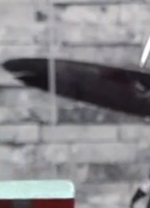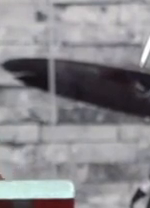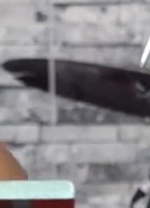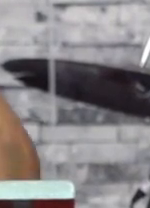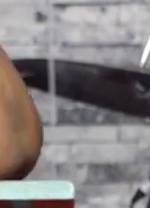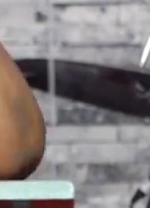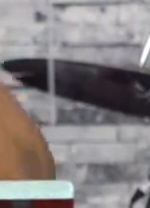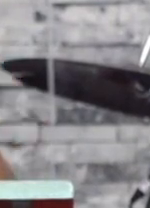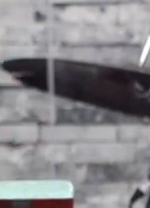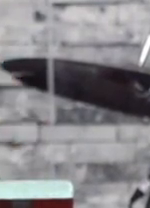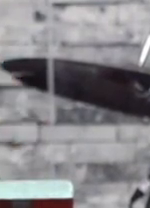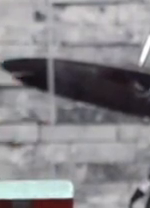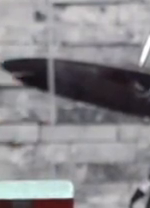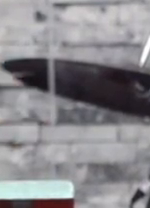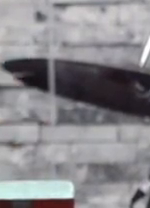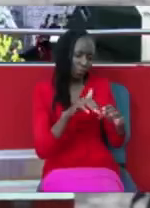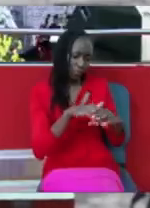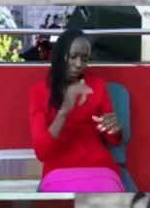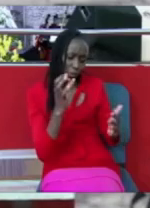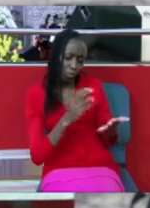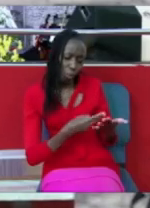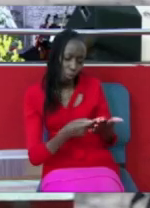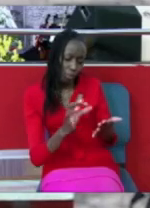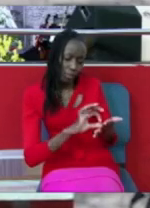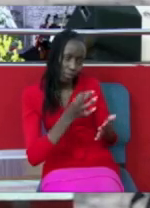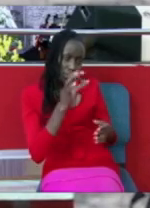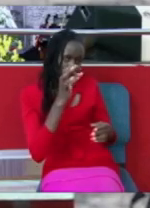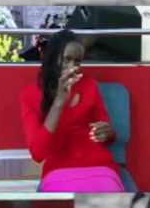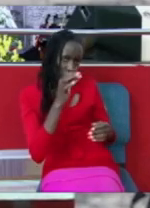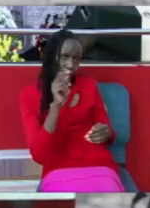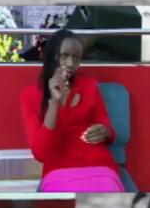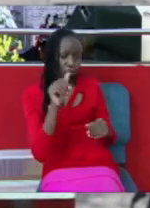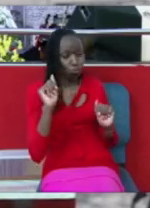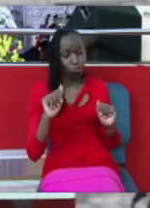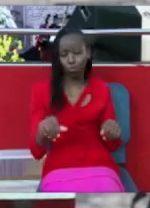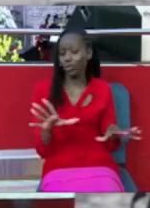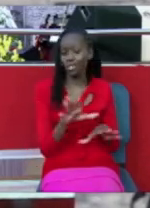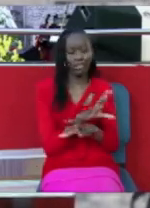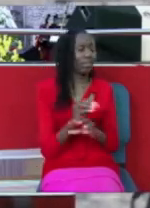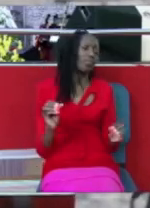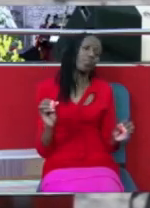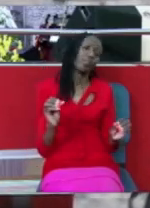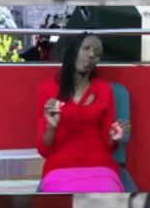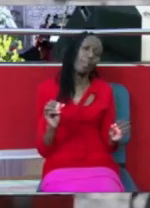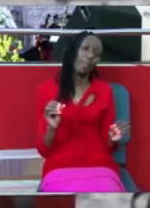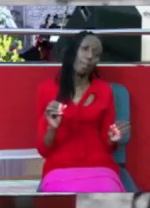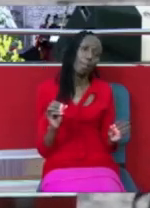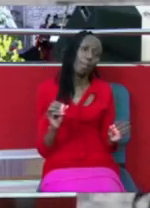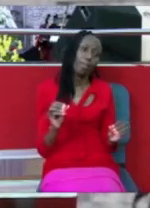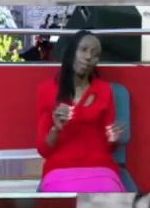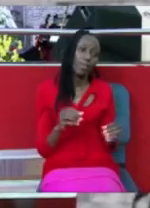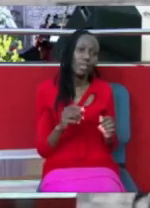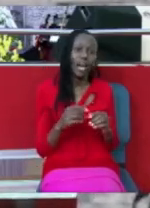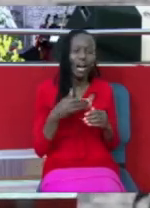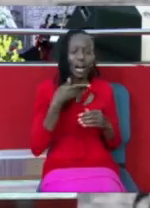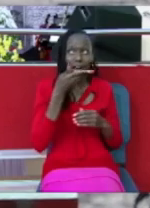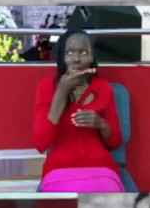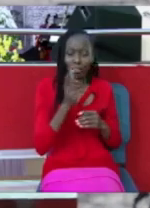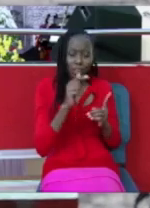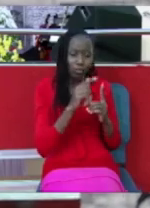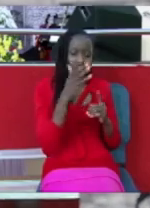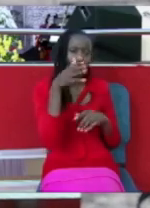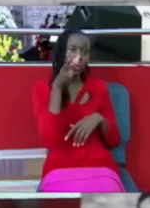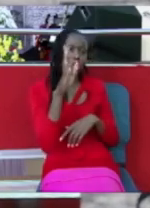the Holy Spirit you can do nothing. Bila Roho Mtakatifu hauwezi lolote. So respond to God. Basi ajibikia